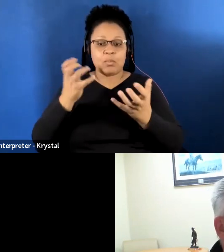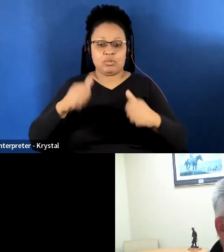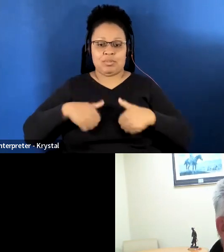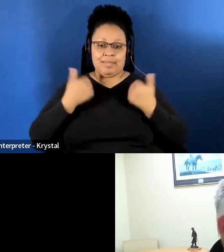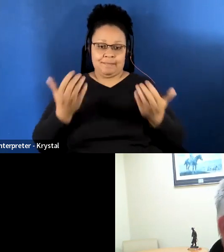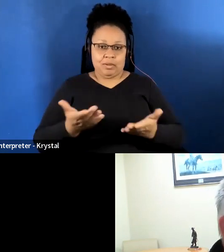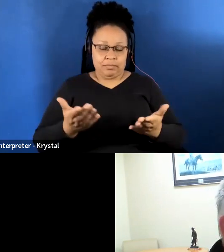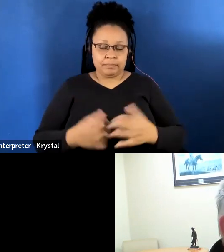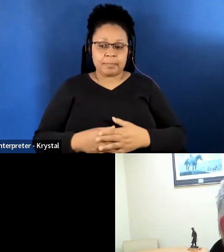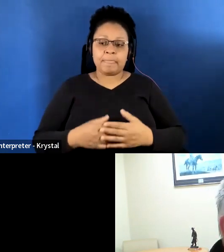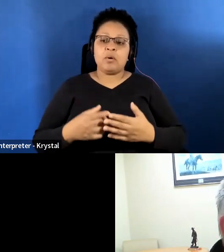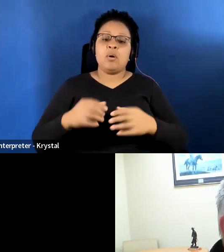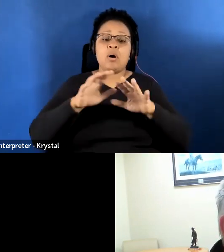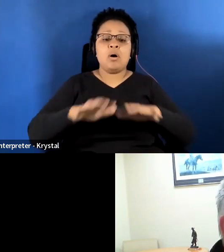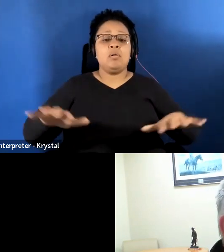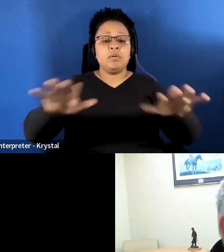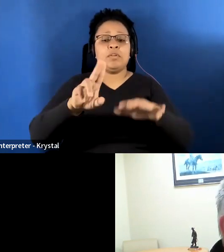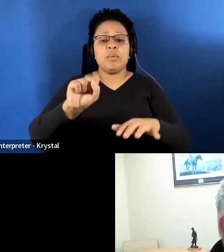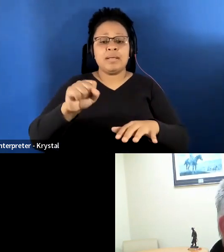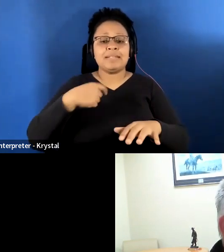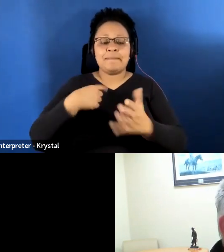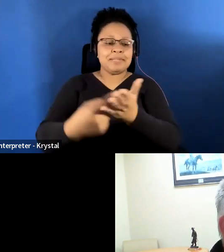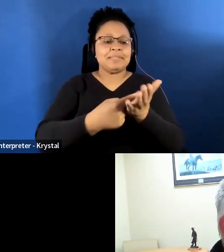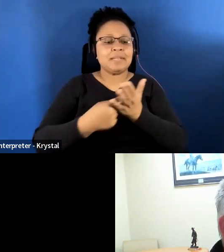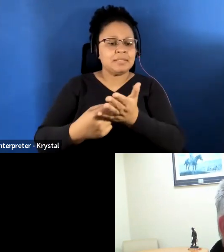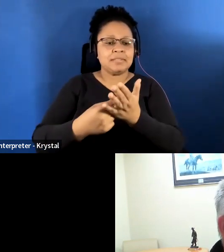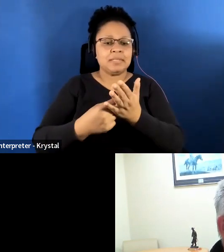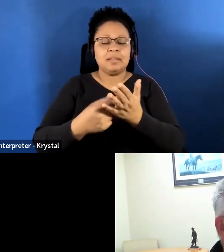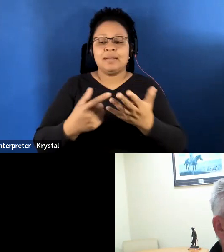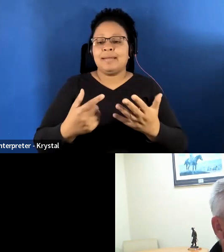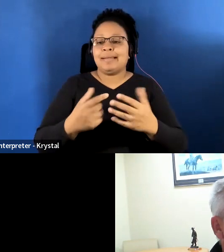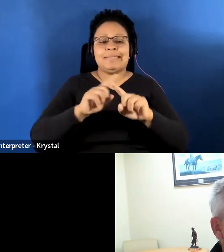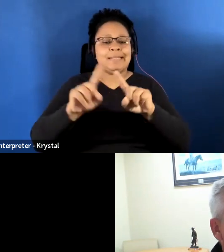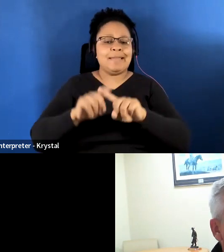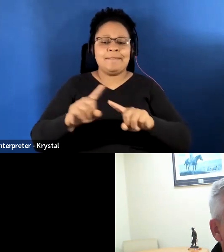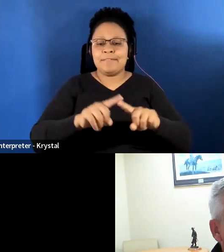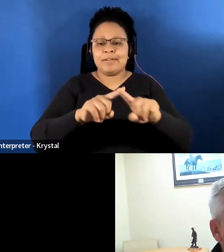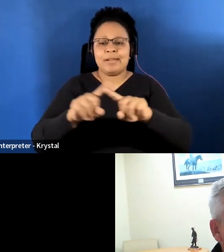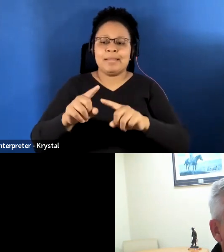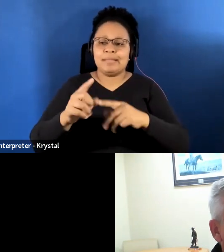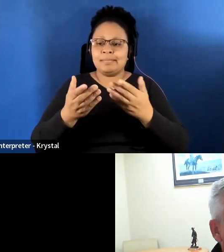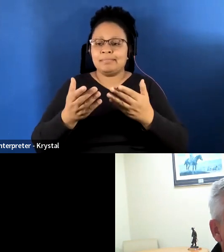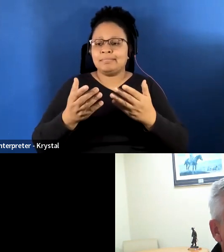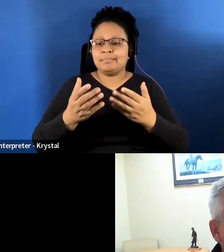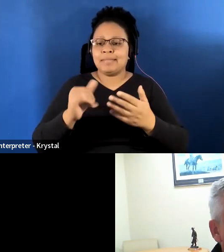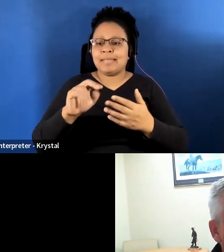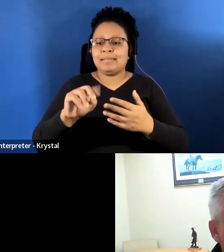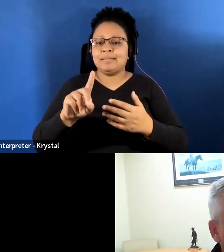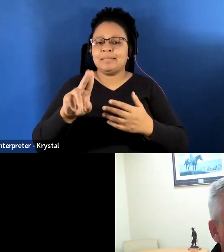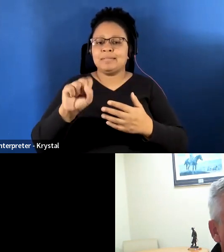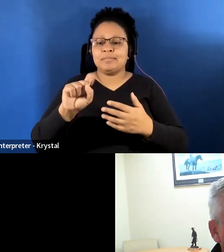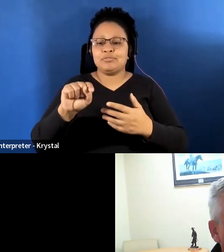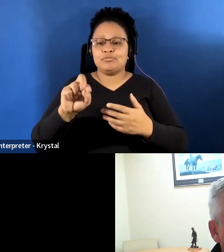my colleagues across the country in many industries. I have friends in lots of different industries that say people don't even show up for interviews.